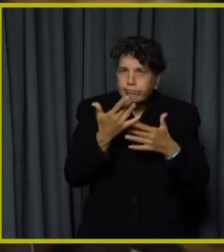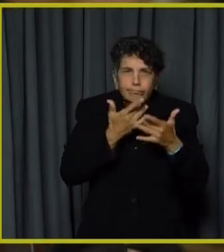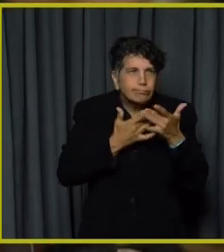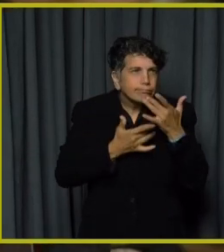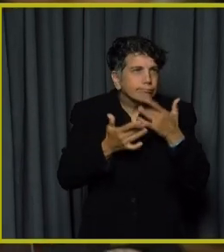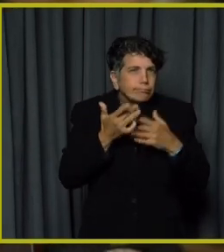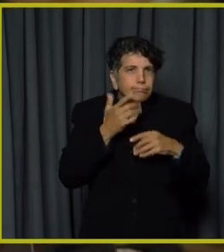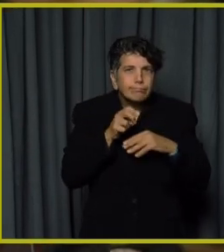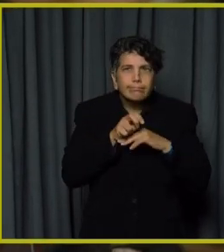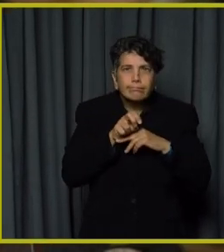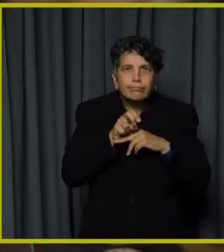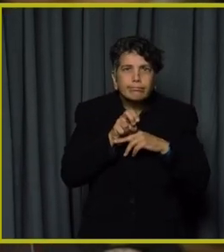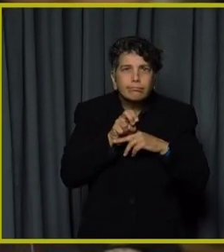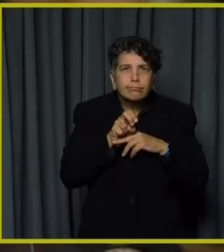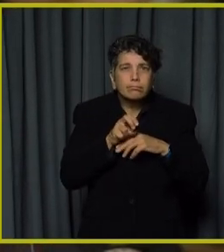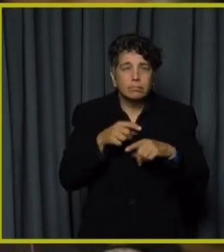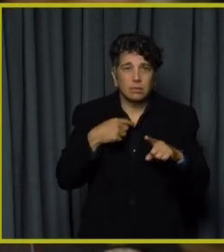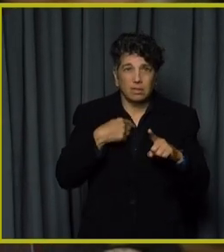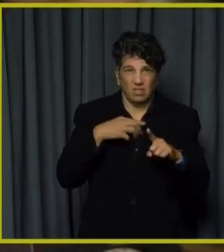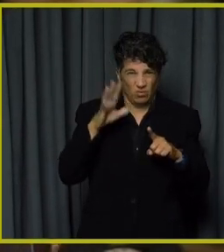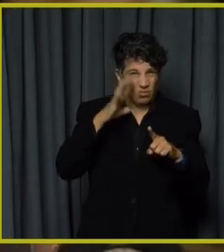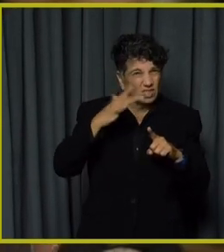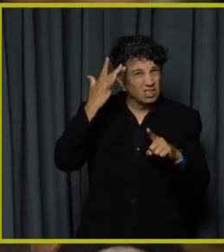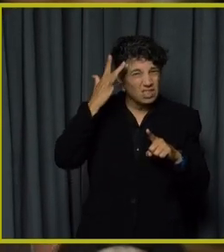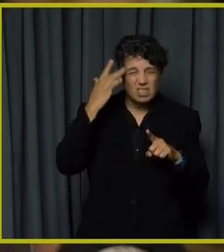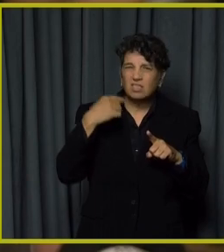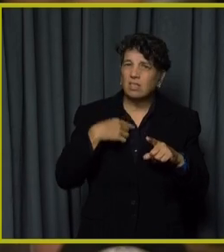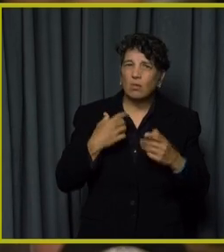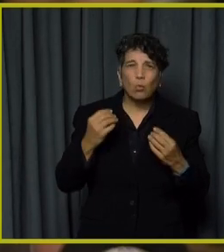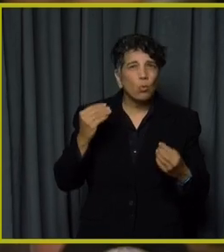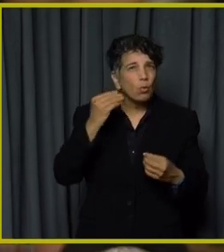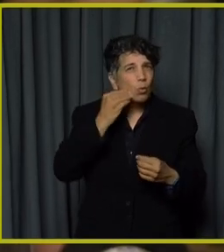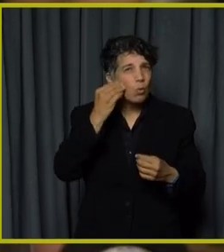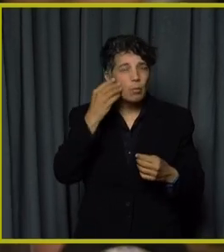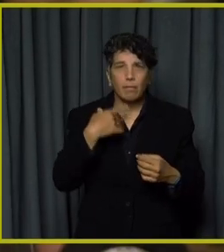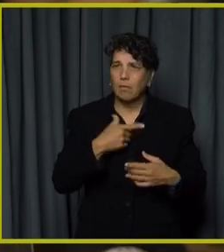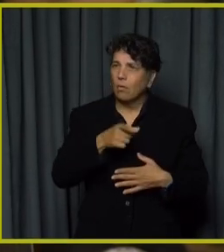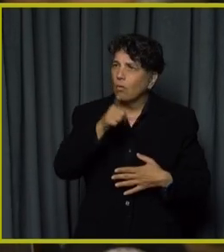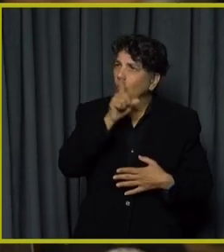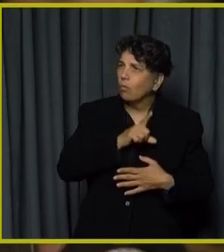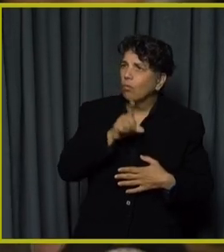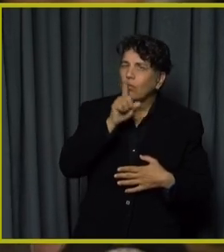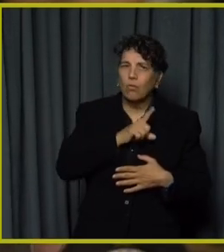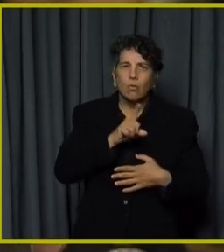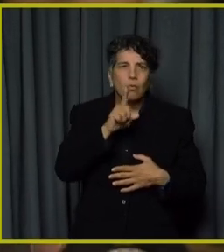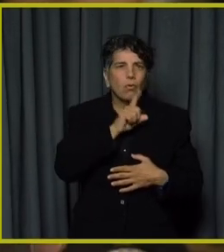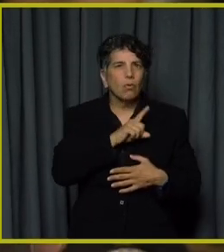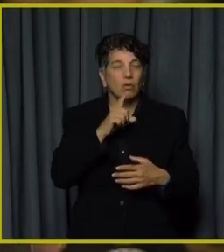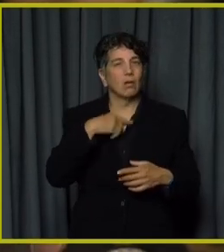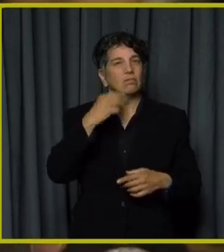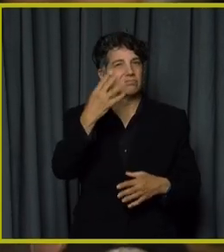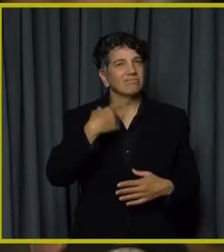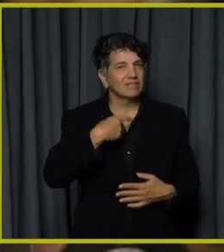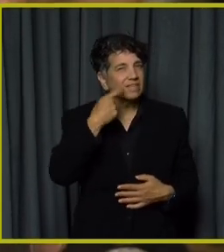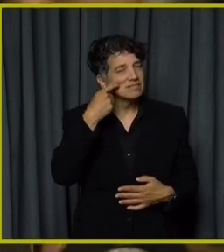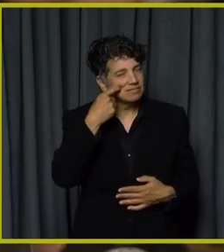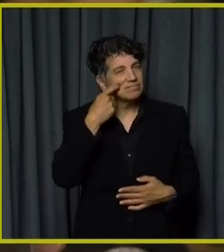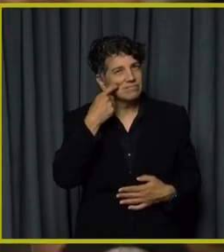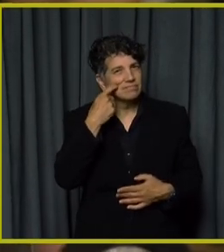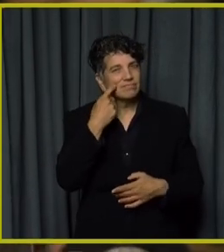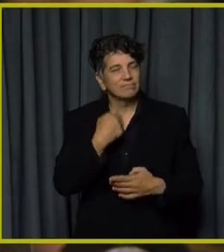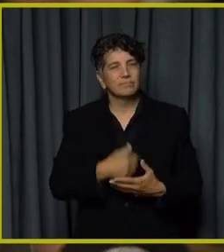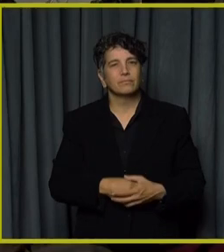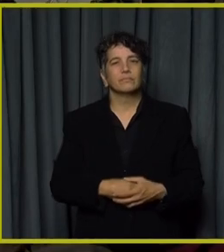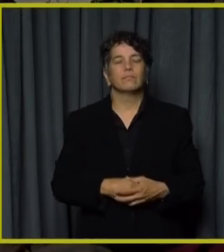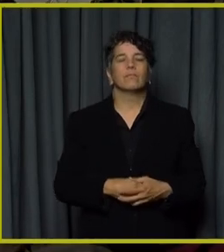homeless, alone, and I was an addict. Now, I wasn't homeless because I was an addict. I was an addict because I was